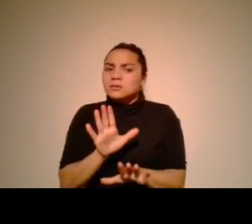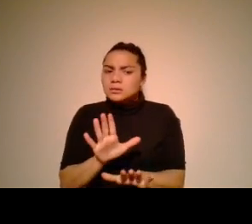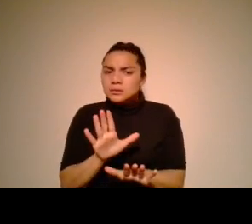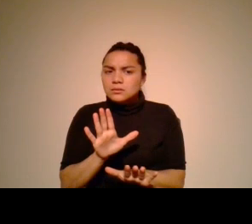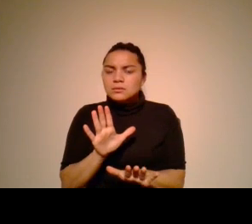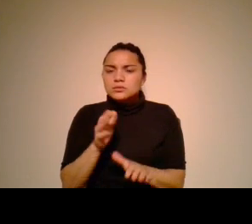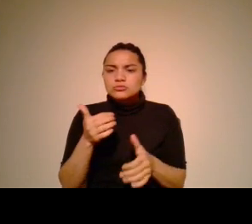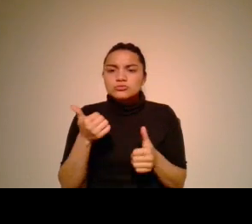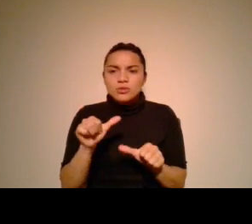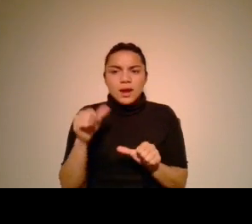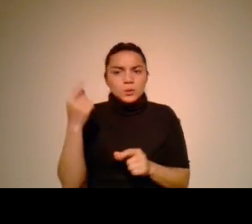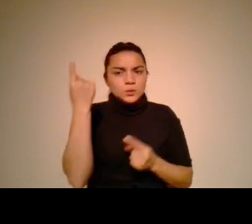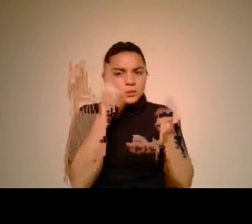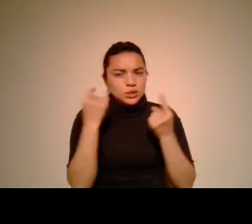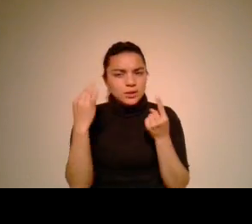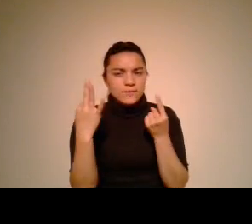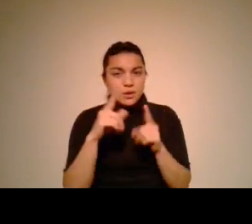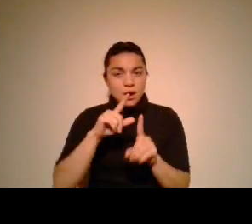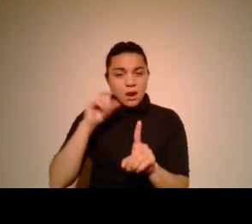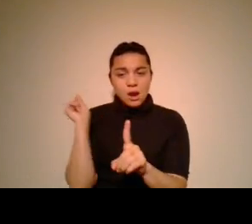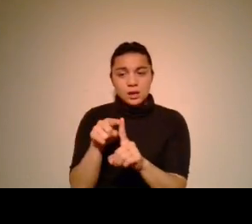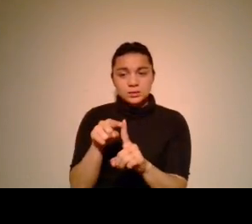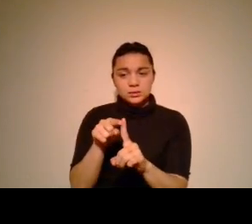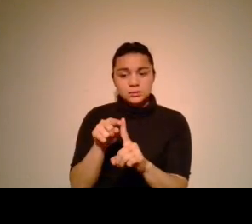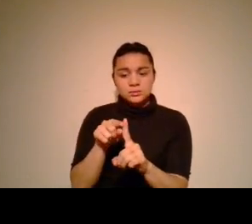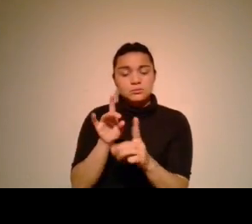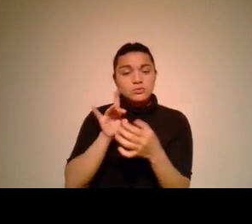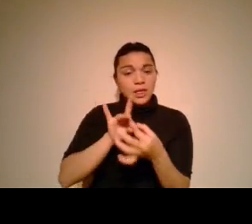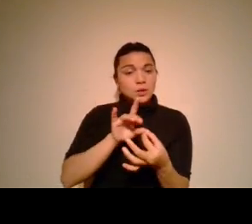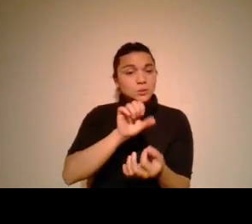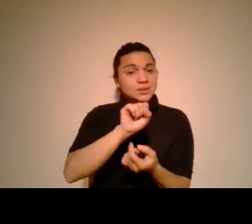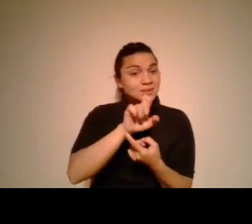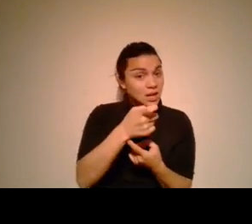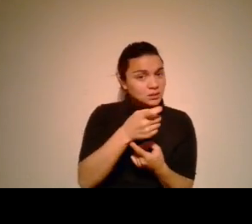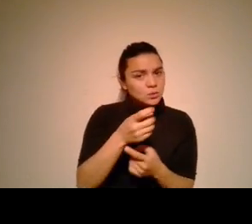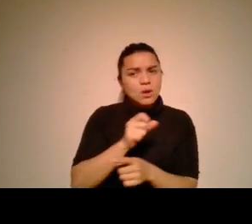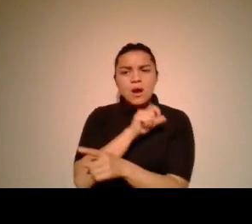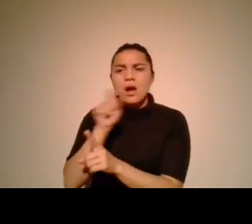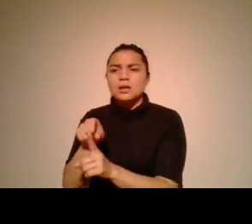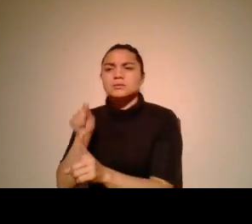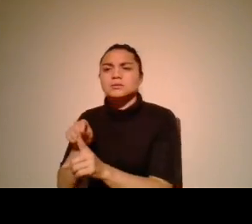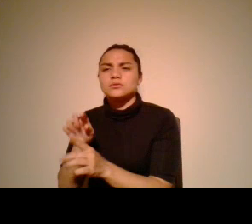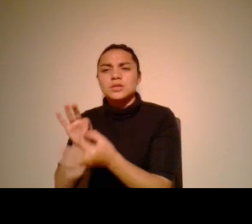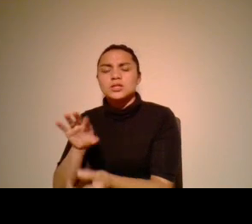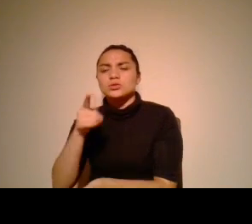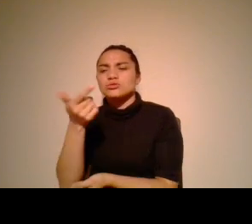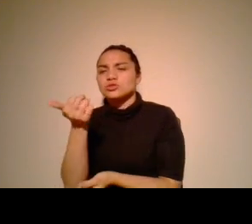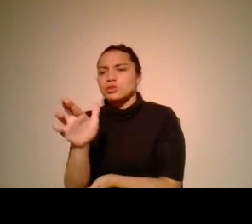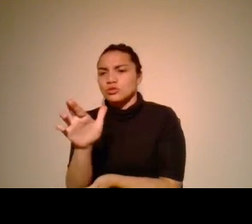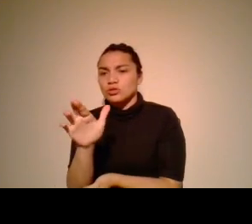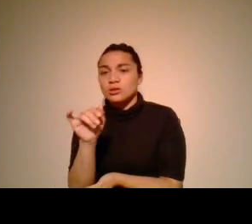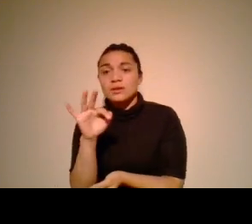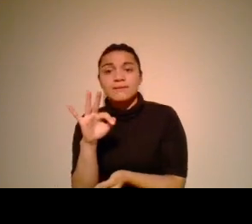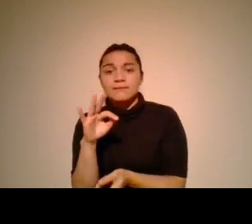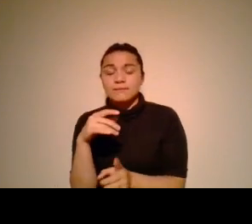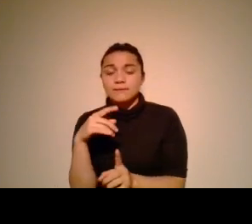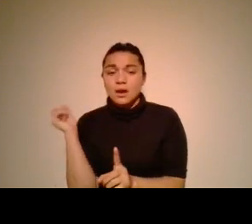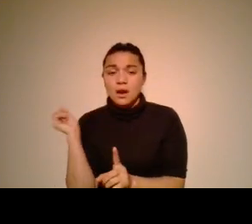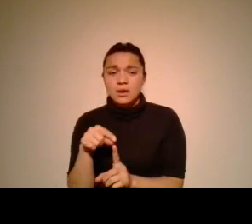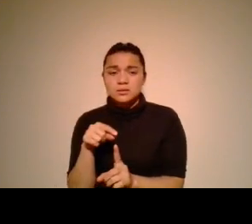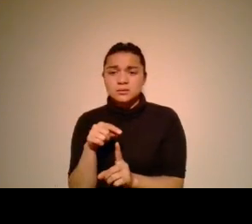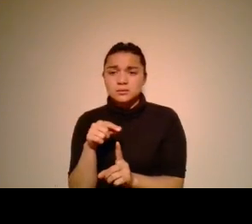you are actually asking a question about sex or gender. And if you're not asking a question about sex, then you